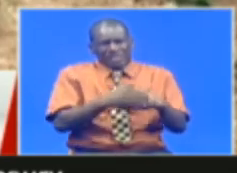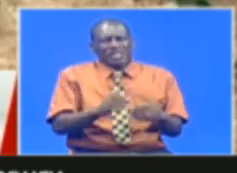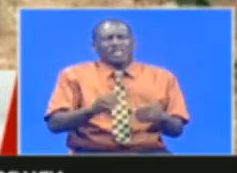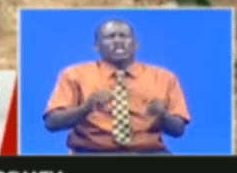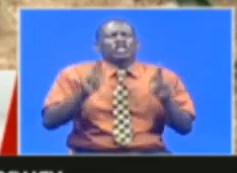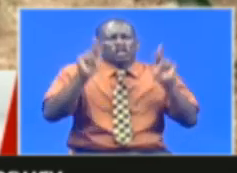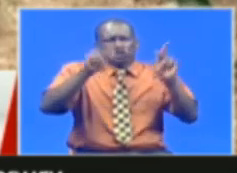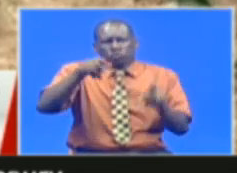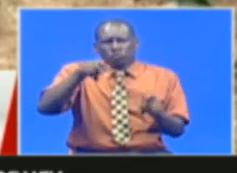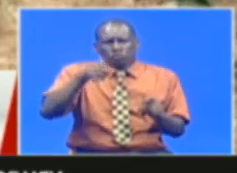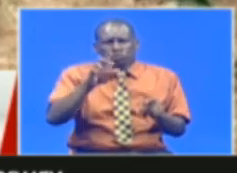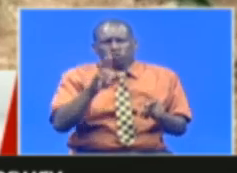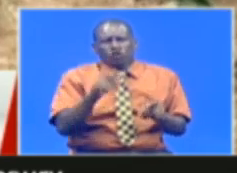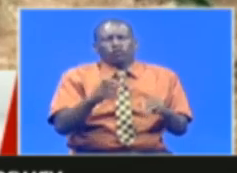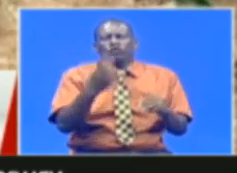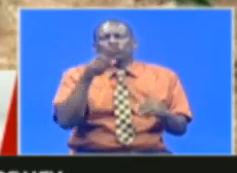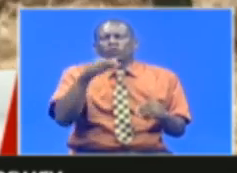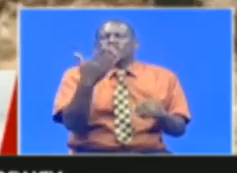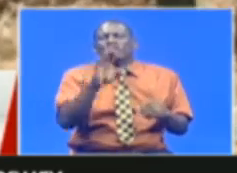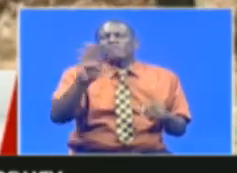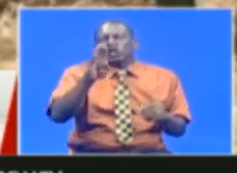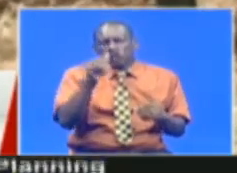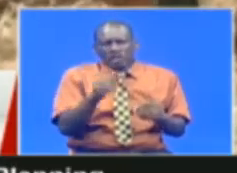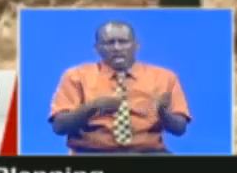2.5 billion shillings in a move aimed at